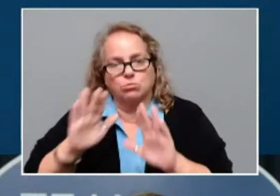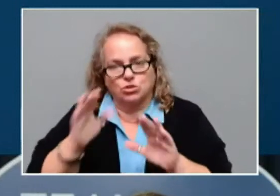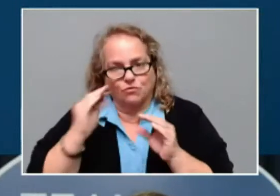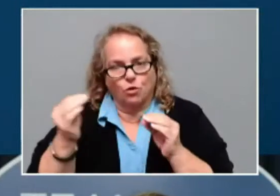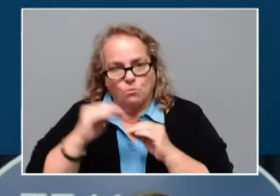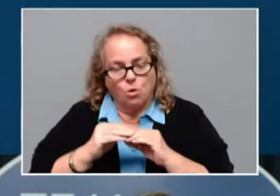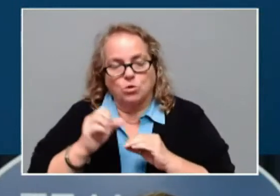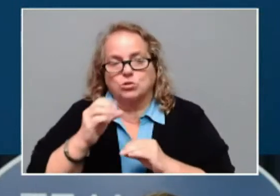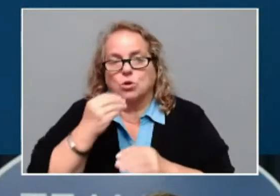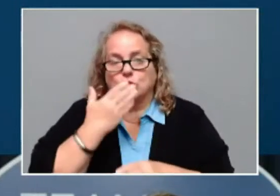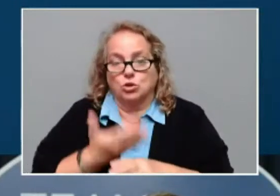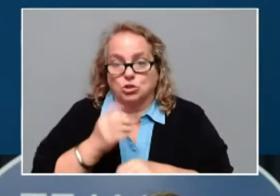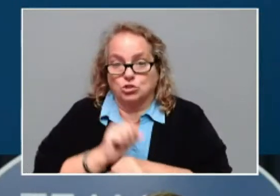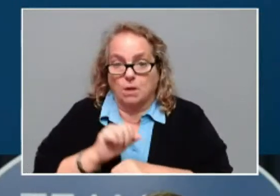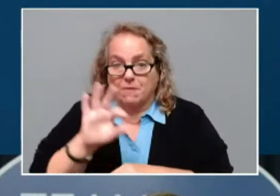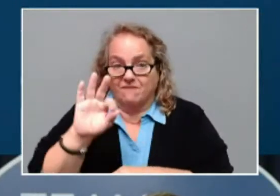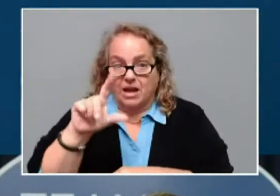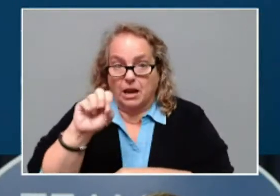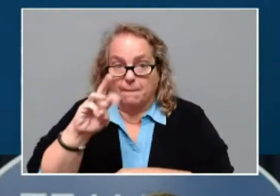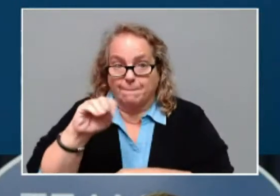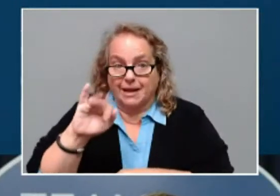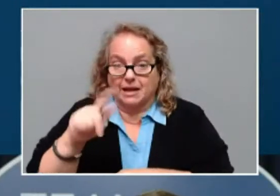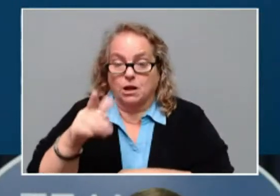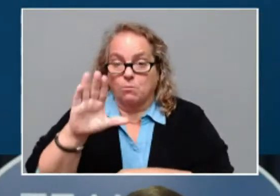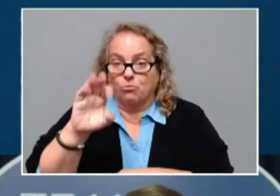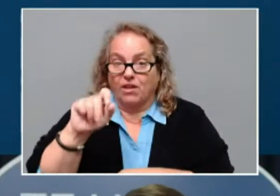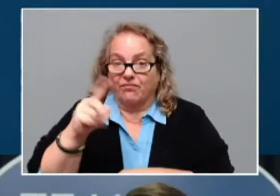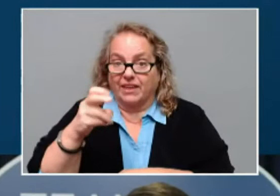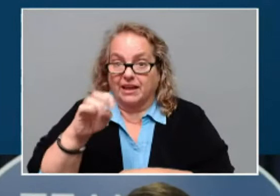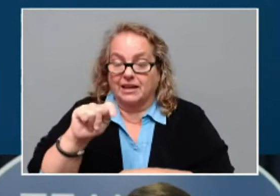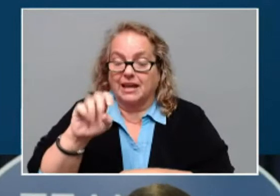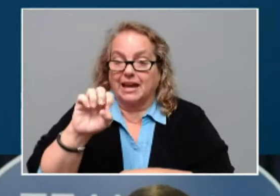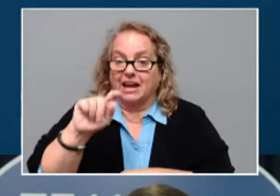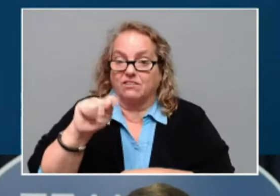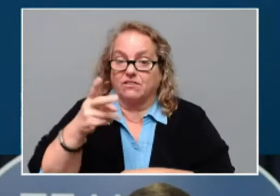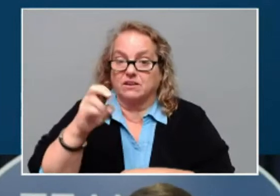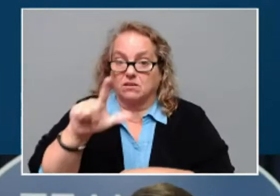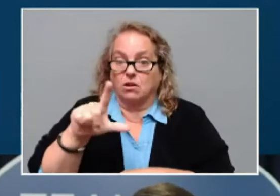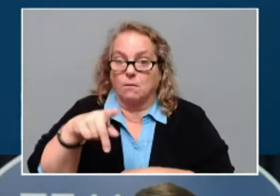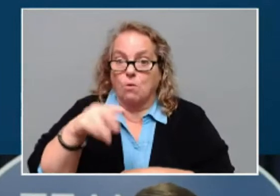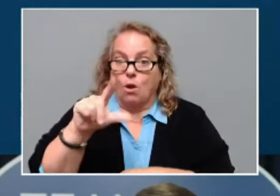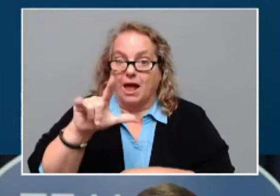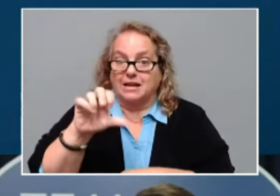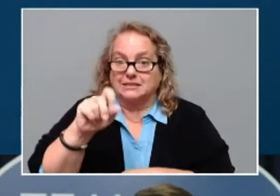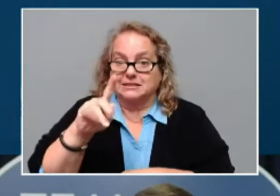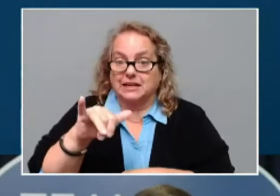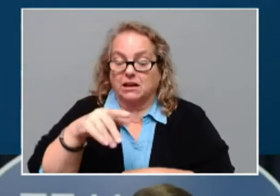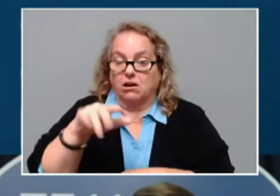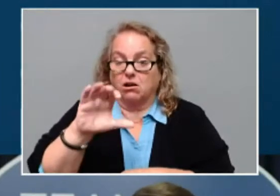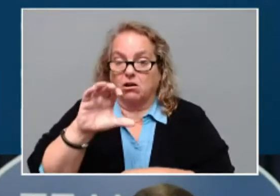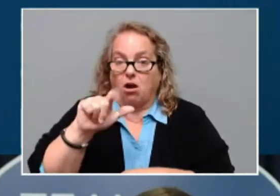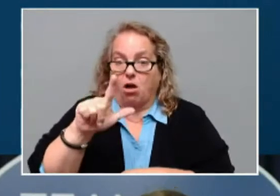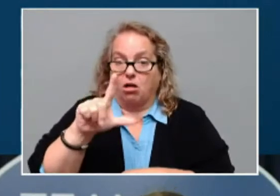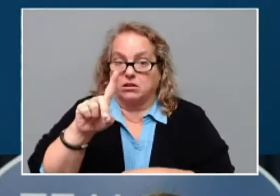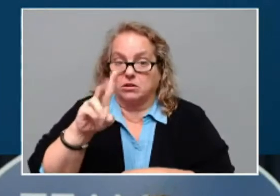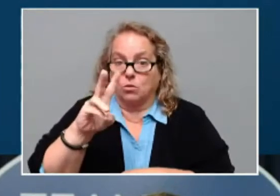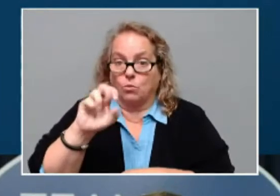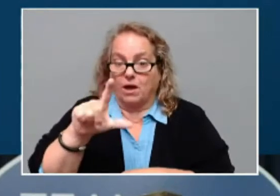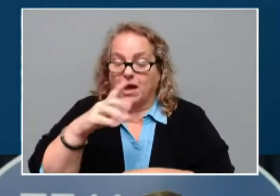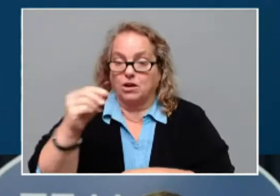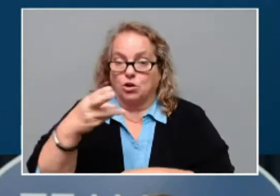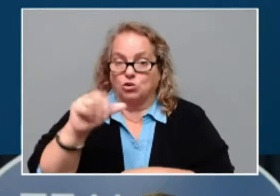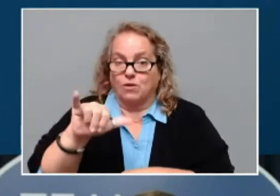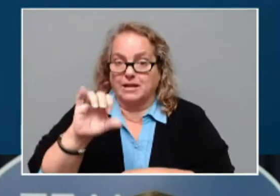Fleming, Breathitt, Estill, Pulaski, Caldwell, and Grayson. Again, 50 is not enough, but keep it up.